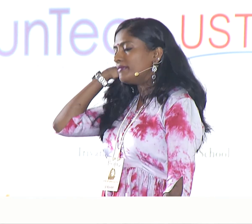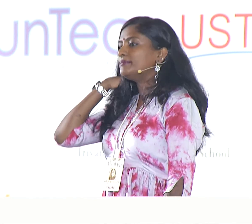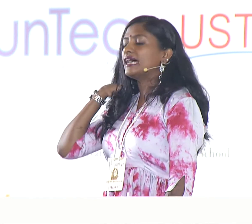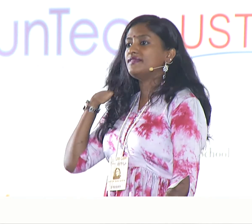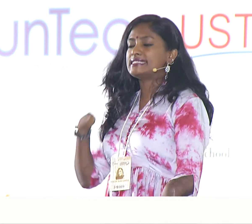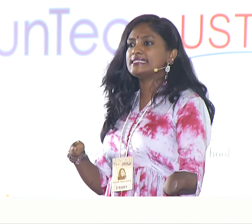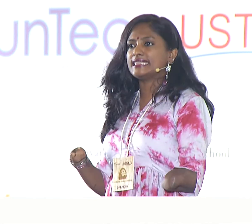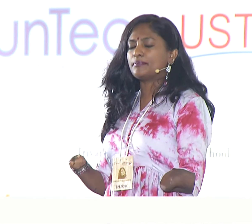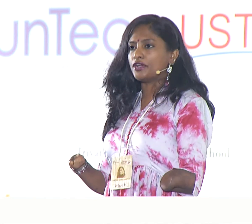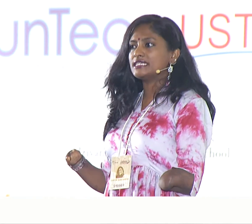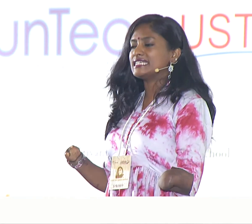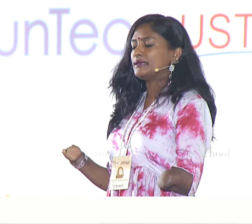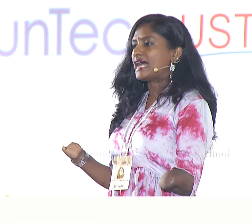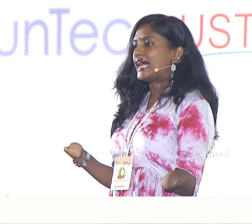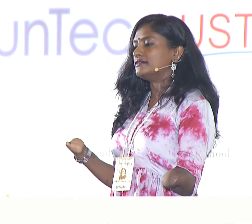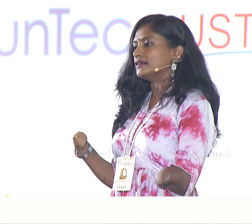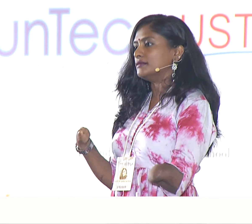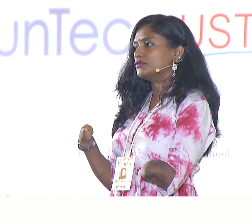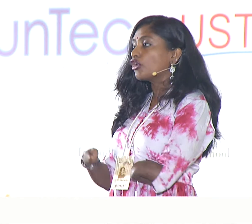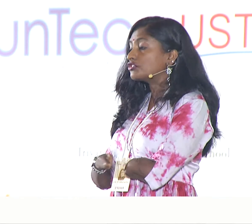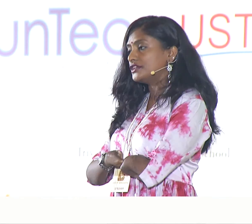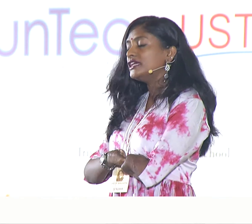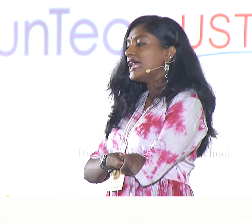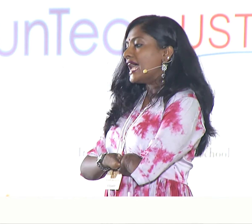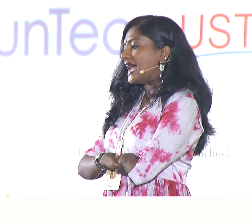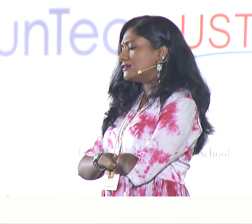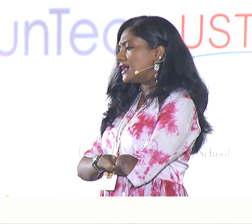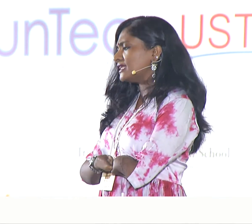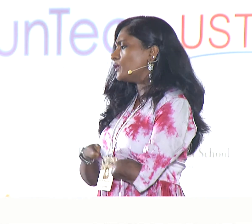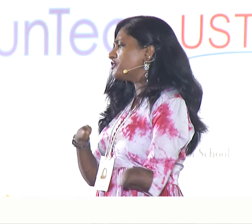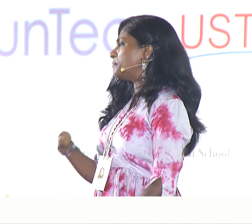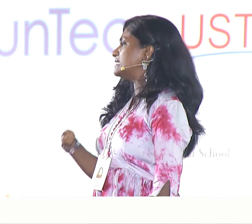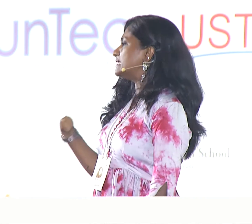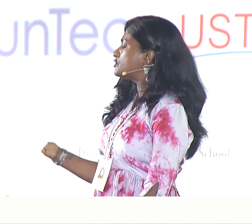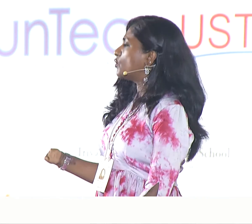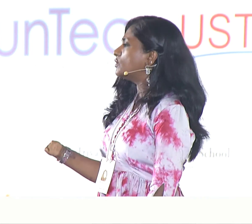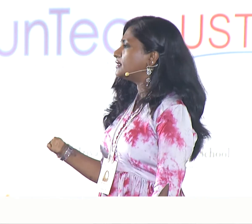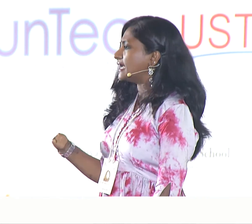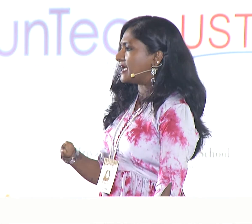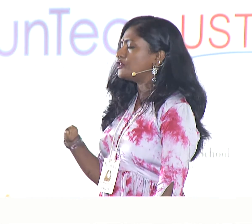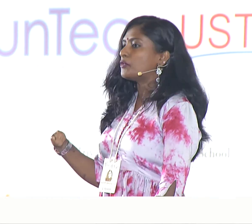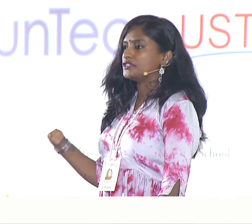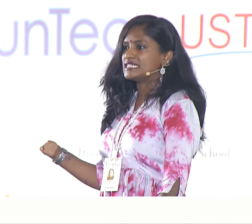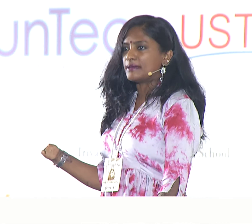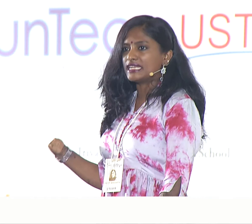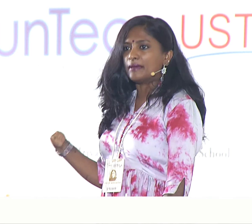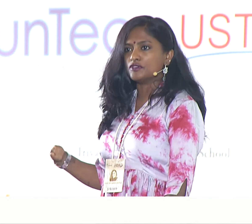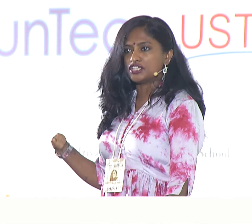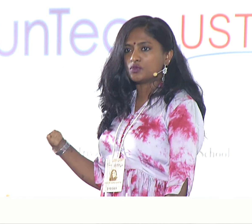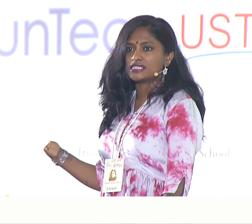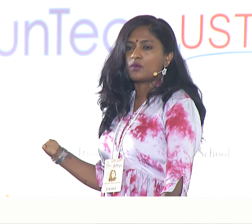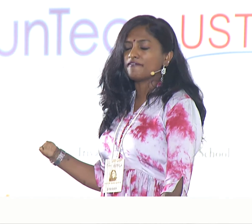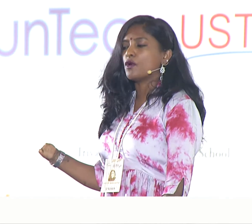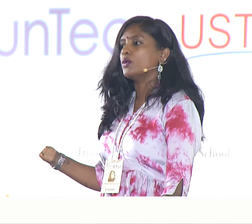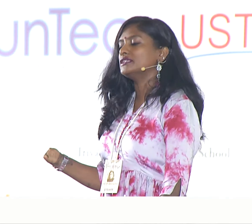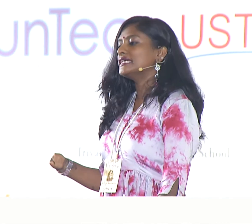All my blood vessels at that point in time had clotted, and I think we were repeatedly told at every point in time that amputation